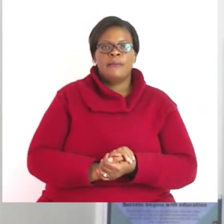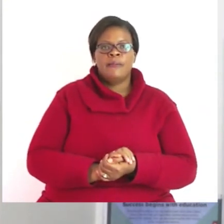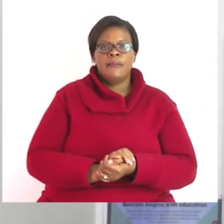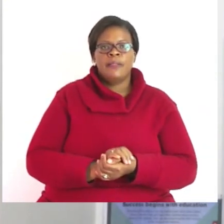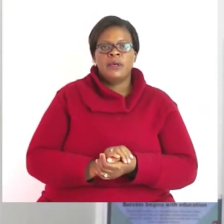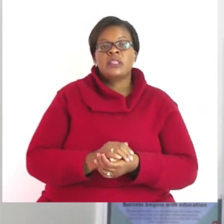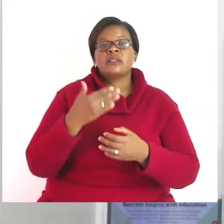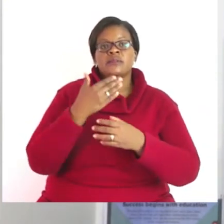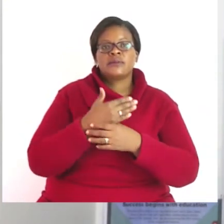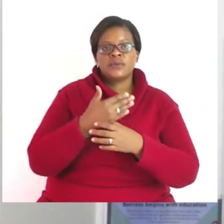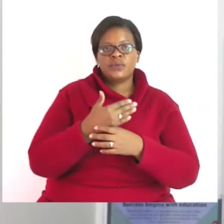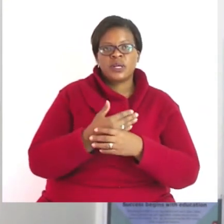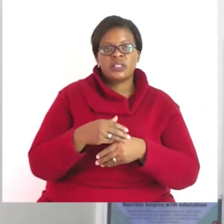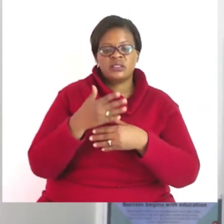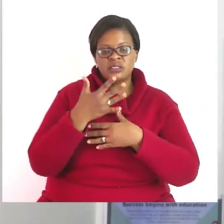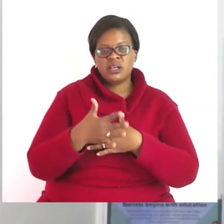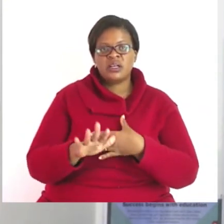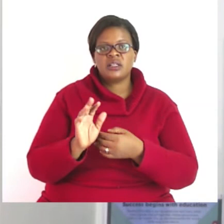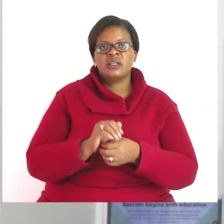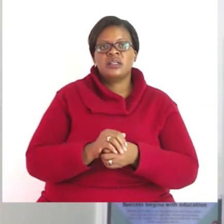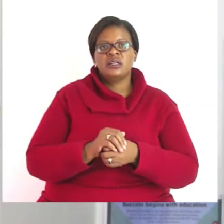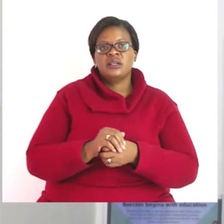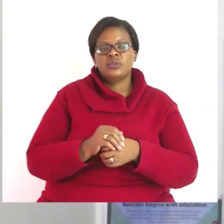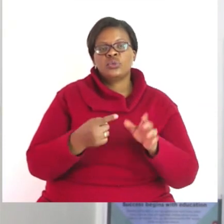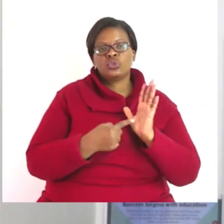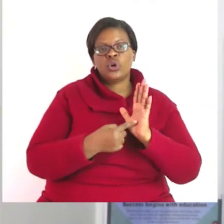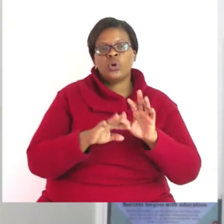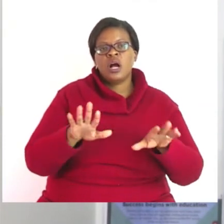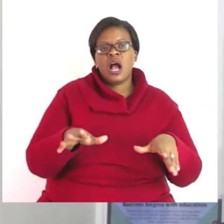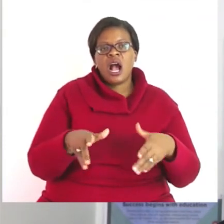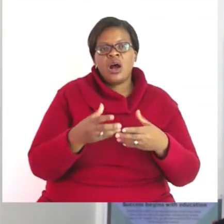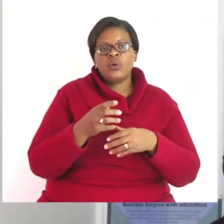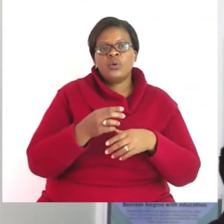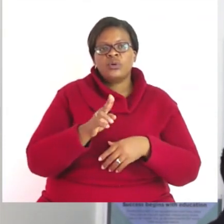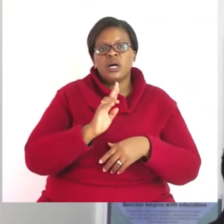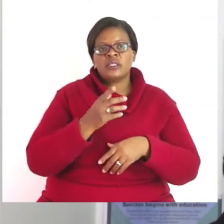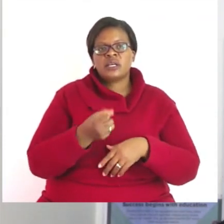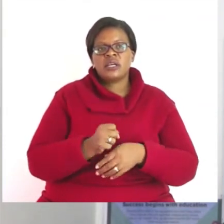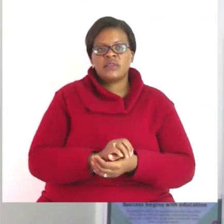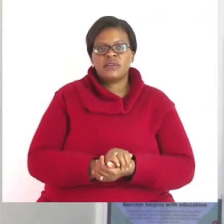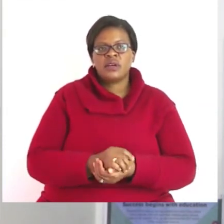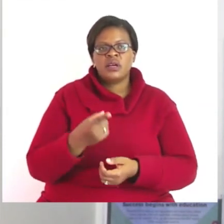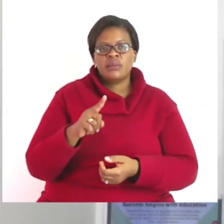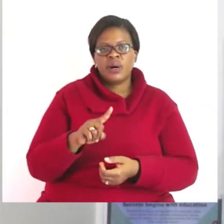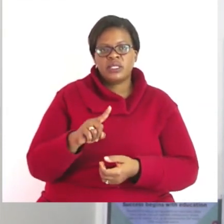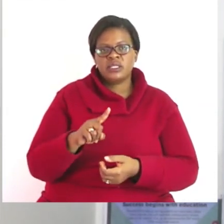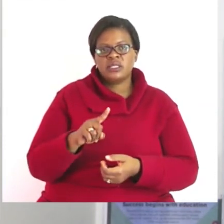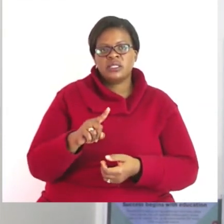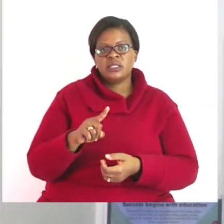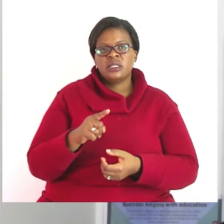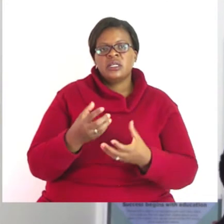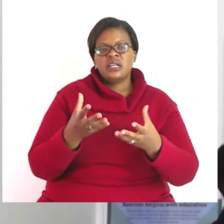your work you have done to prove how you get to the answer. But you did not give the